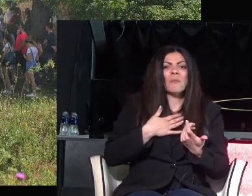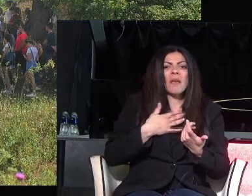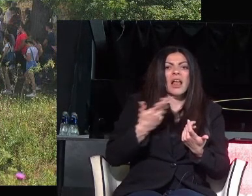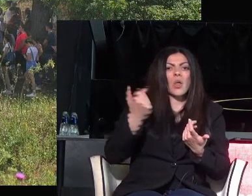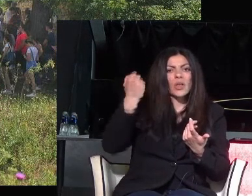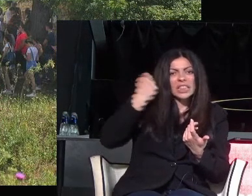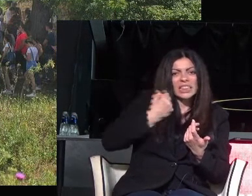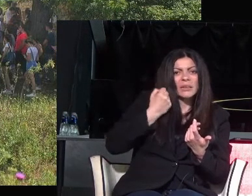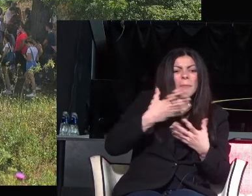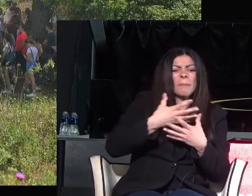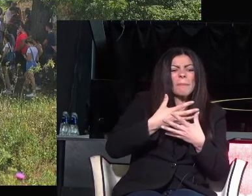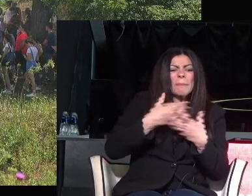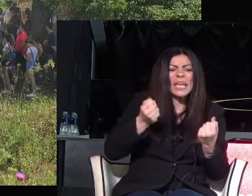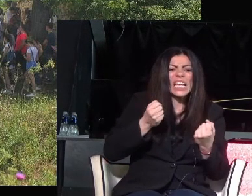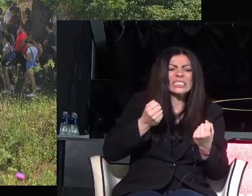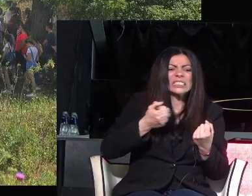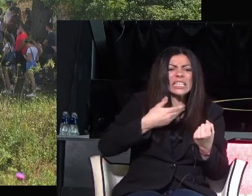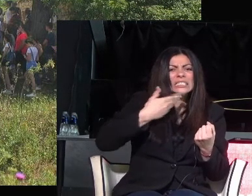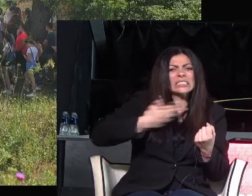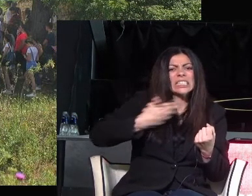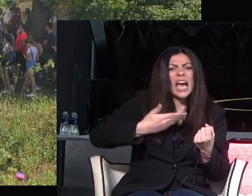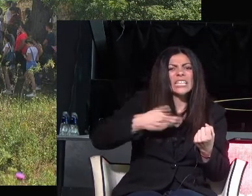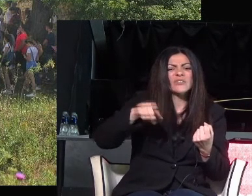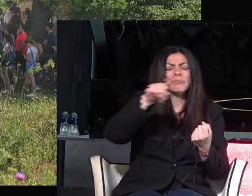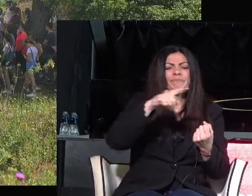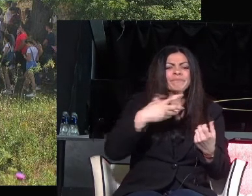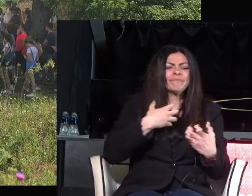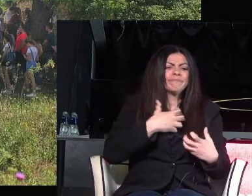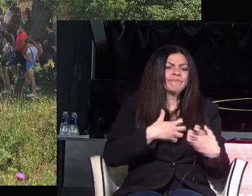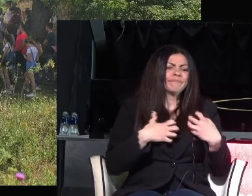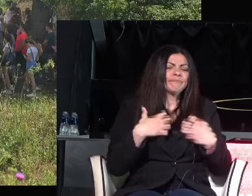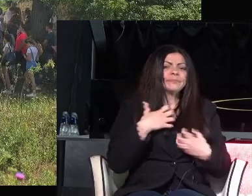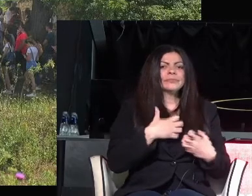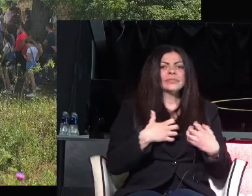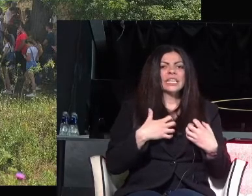finding peace and reconciliation as well.